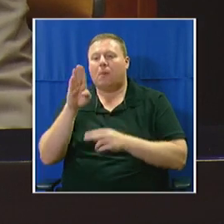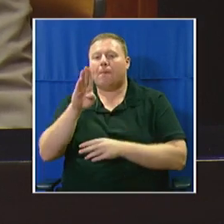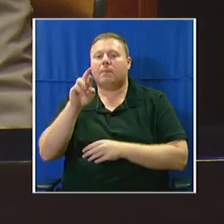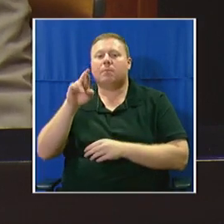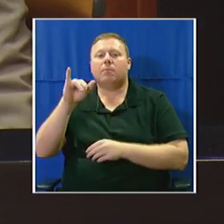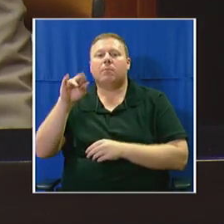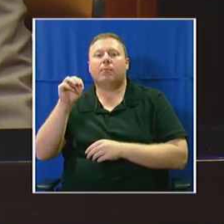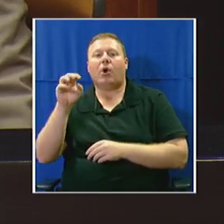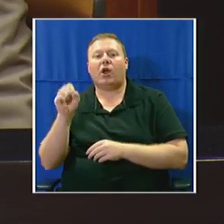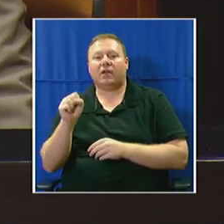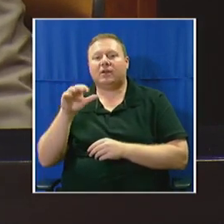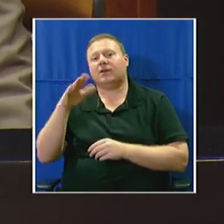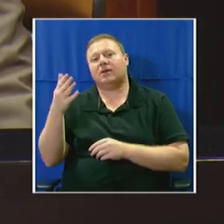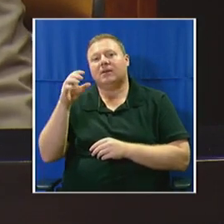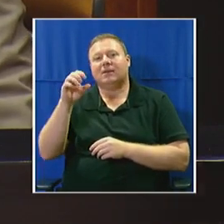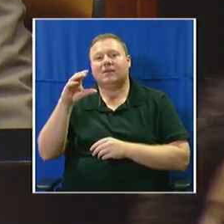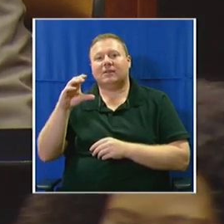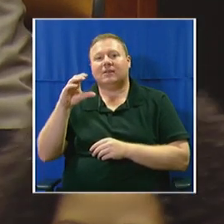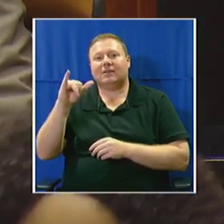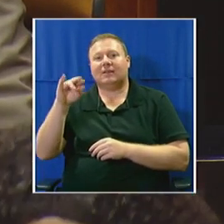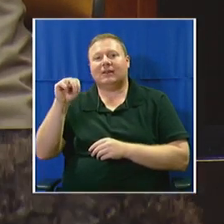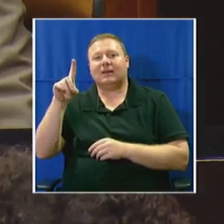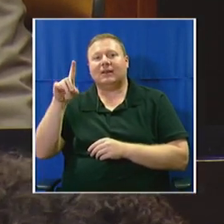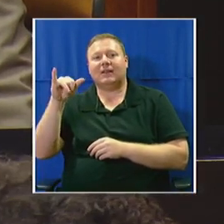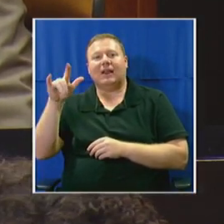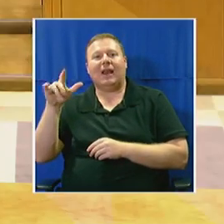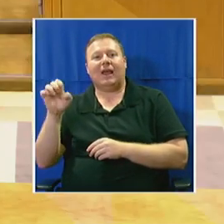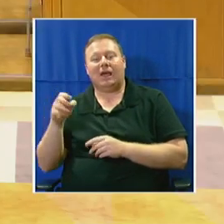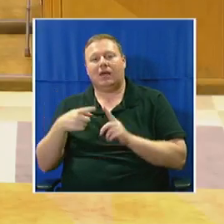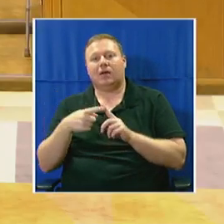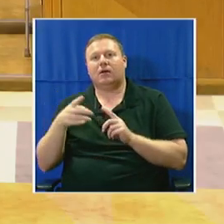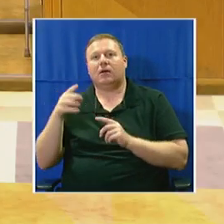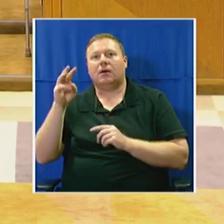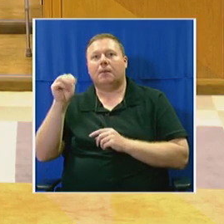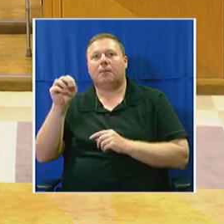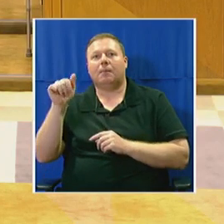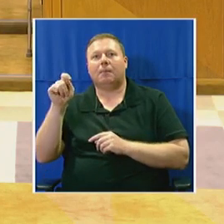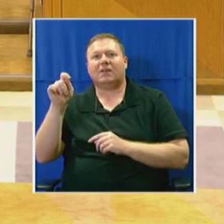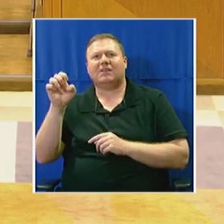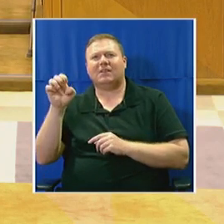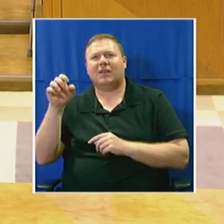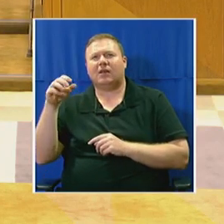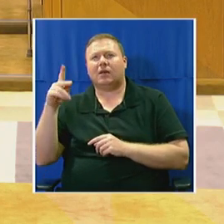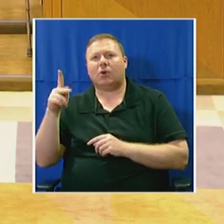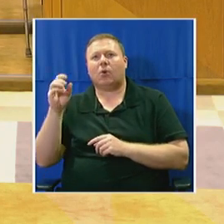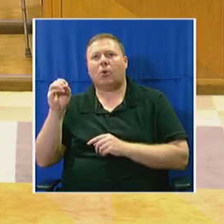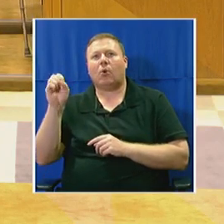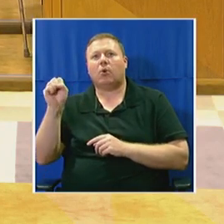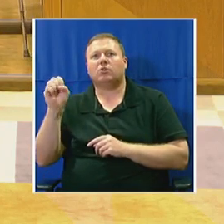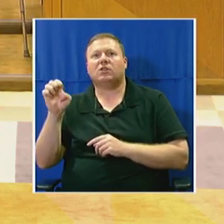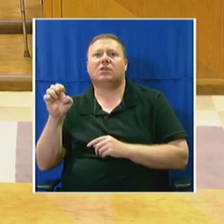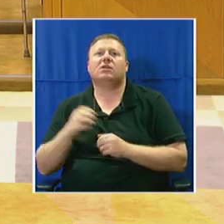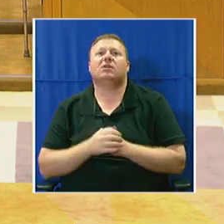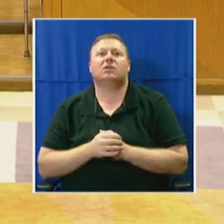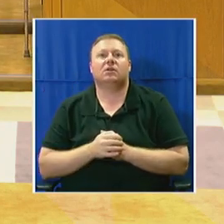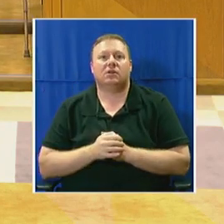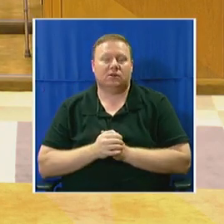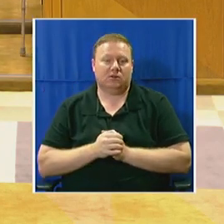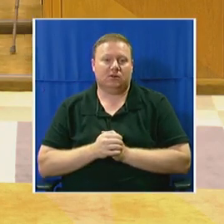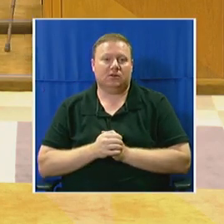jba or Mr M to office I thank you honorable Brian